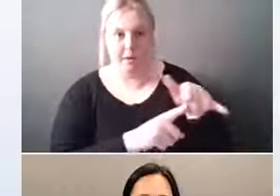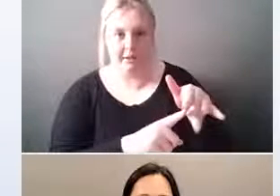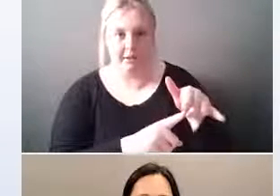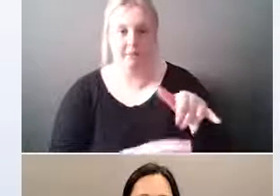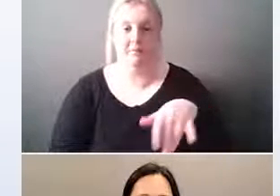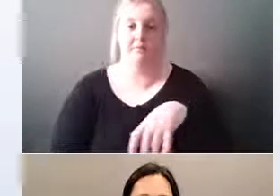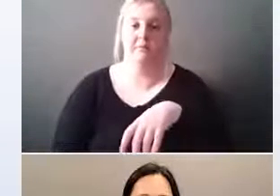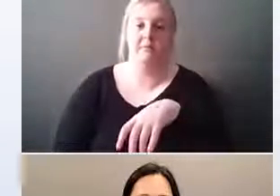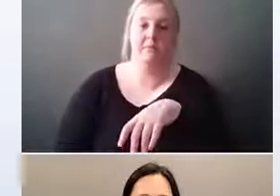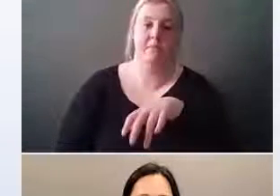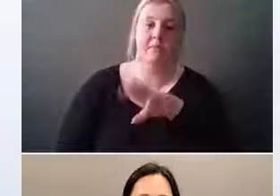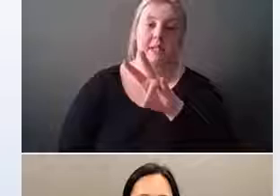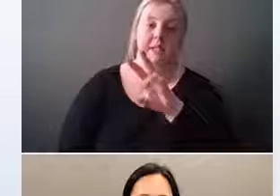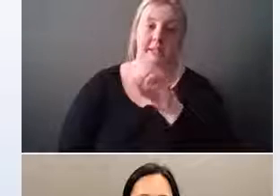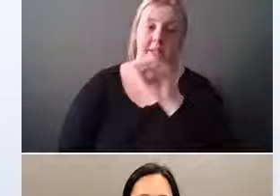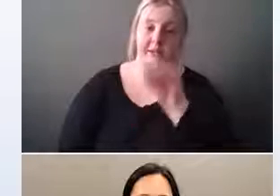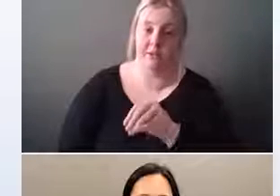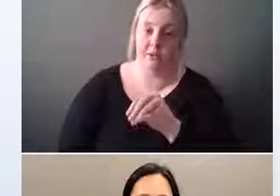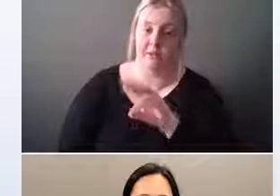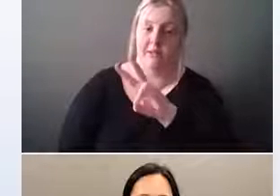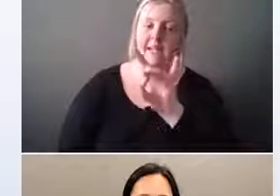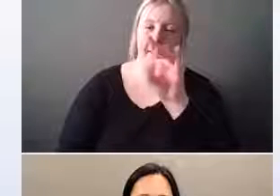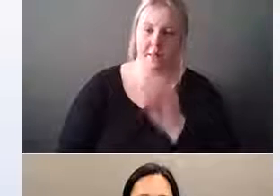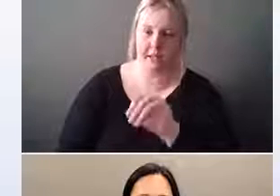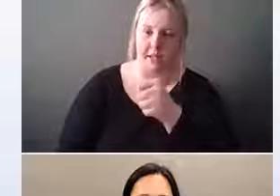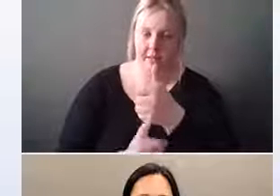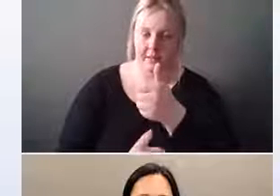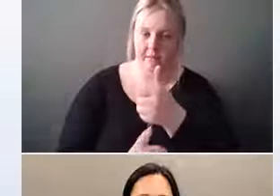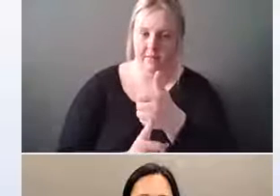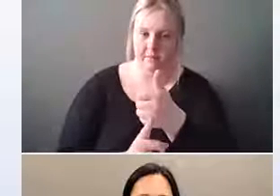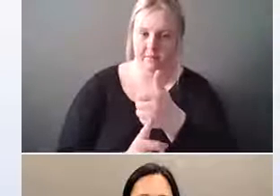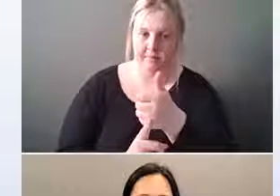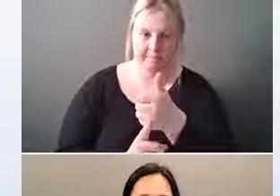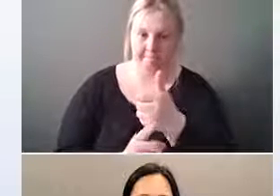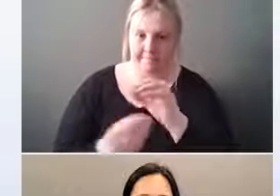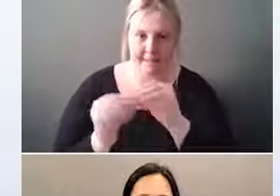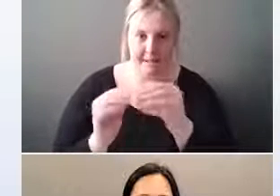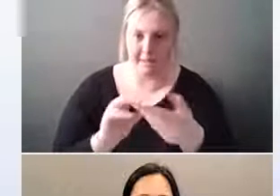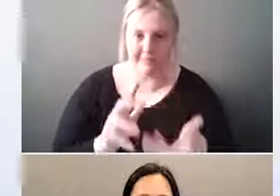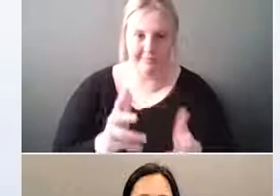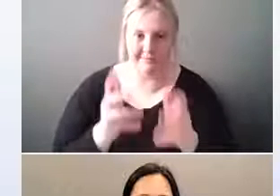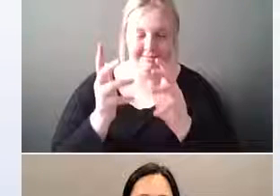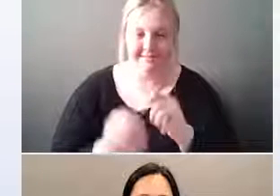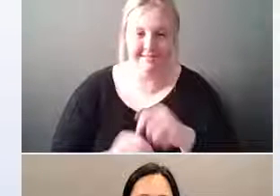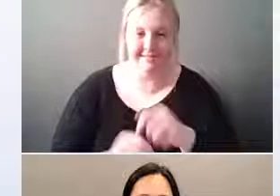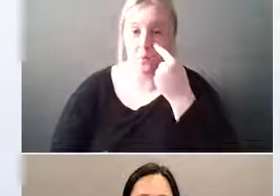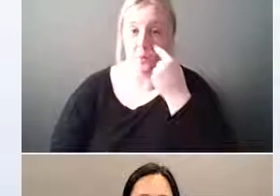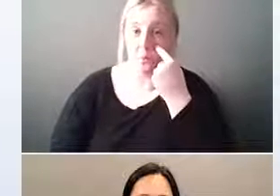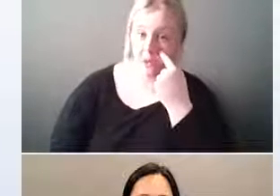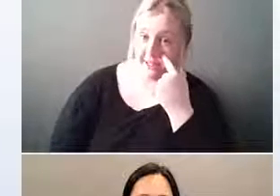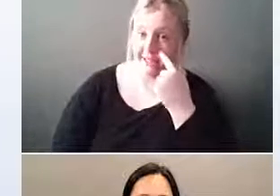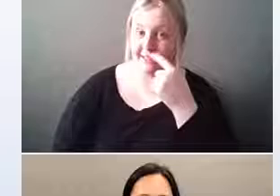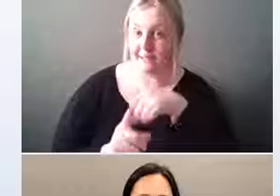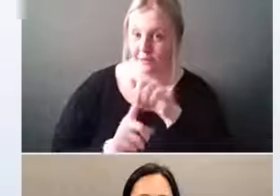70% who had been bullied said that they were upset or extremely upset. Now, witnessing bullying, so for those